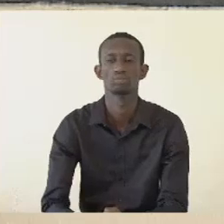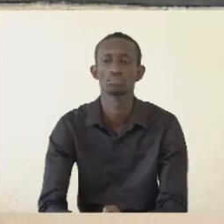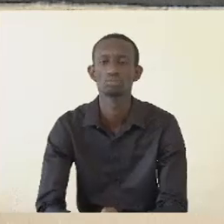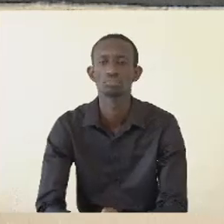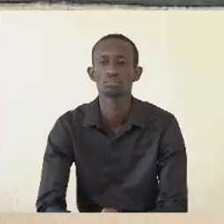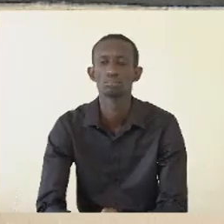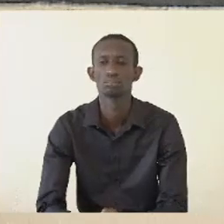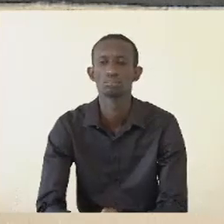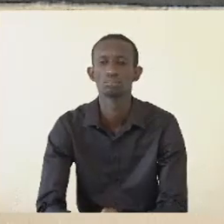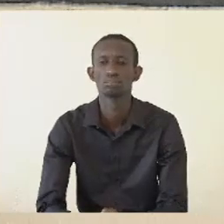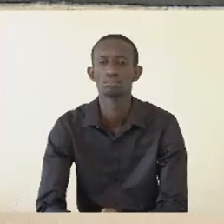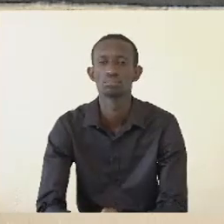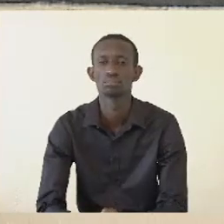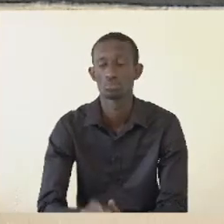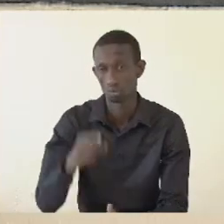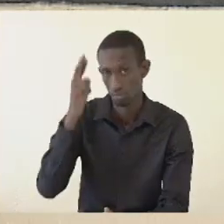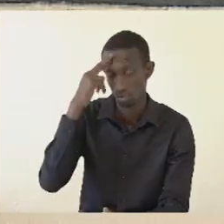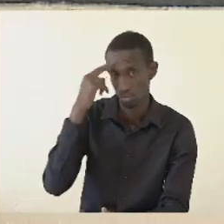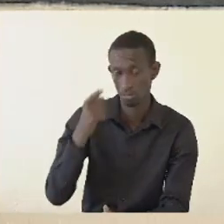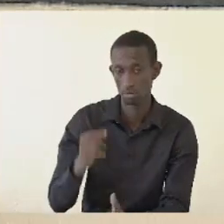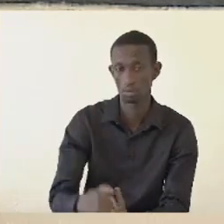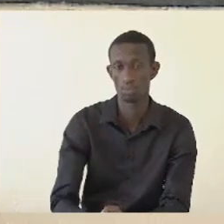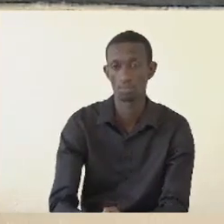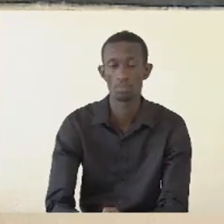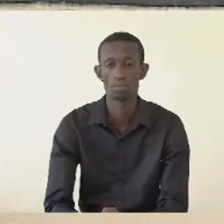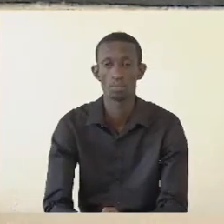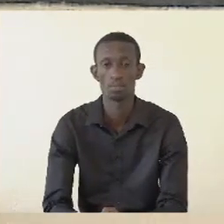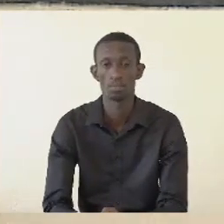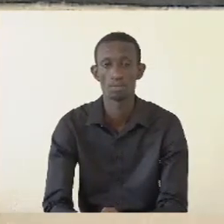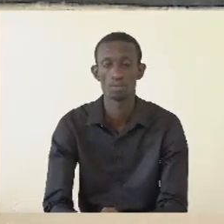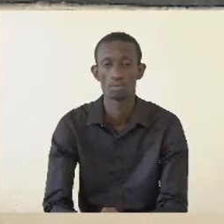Potassium sulfate. Do you remember the